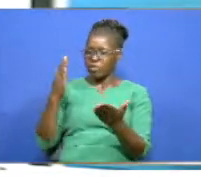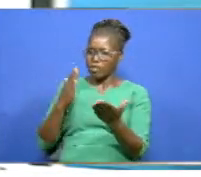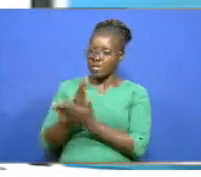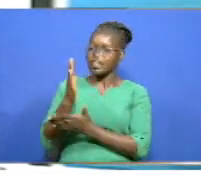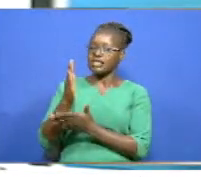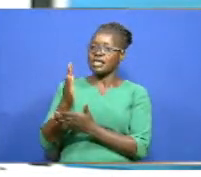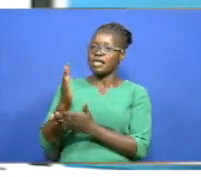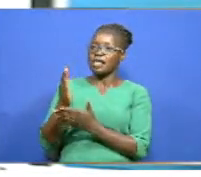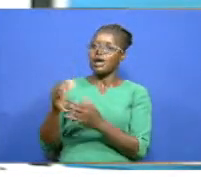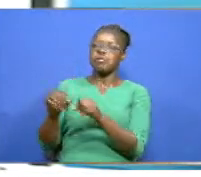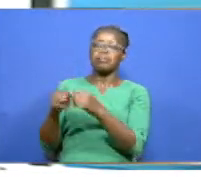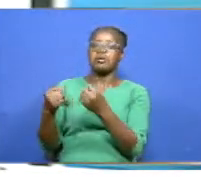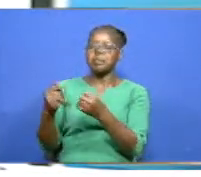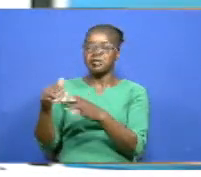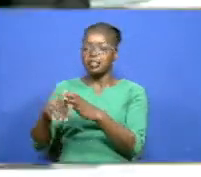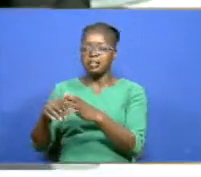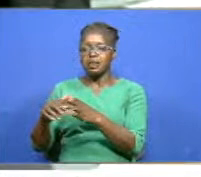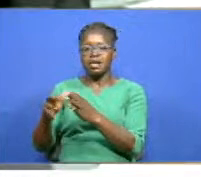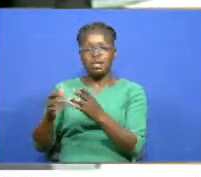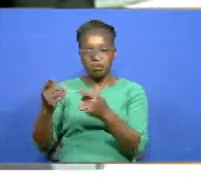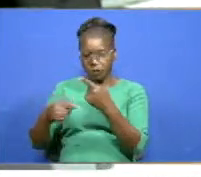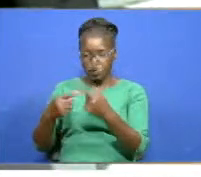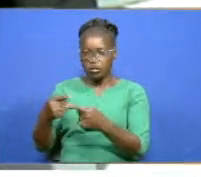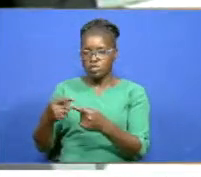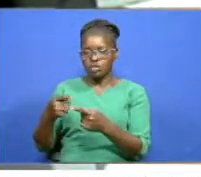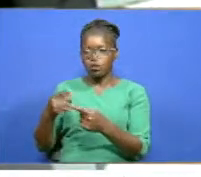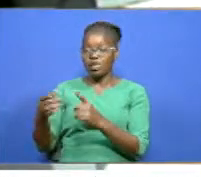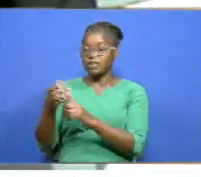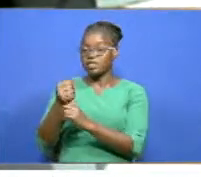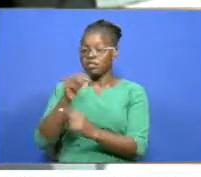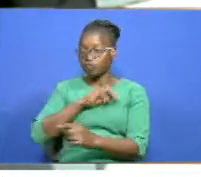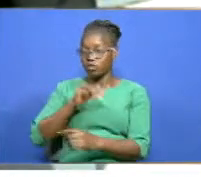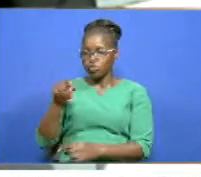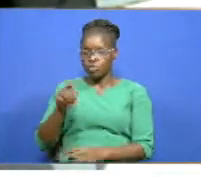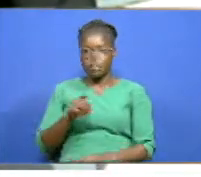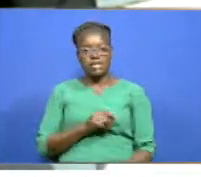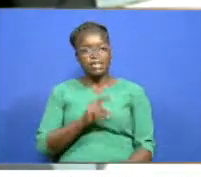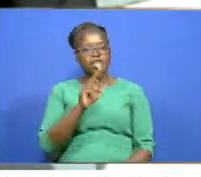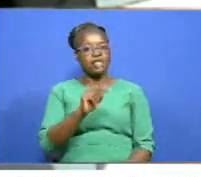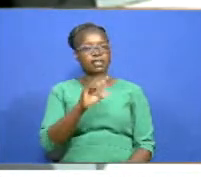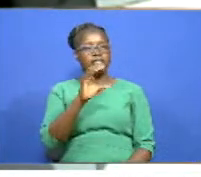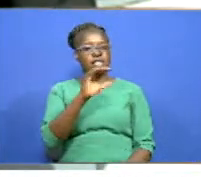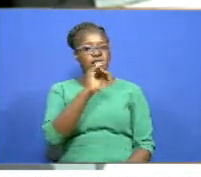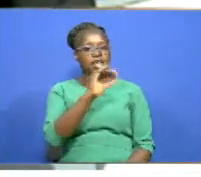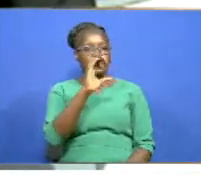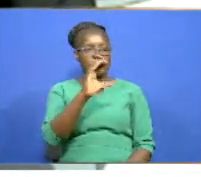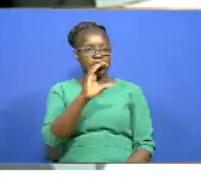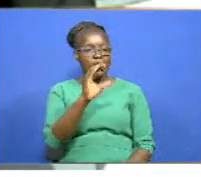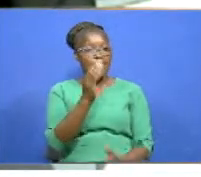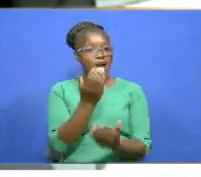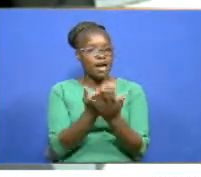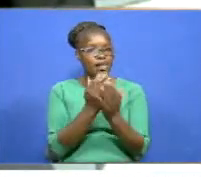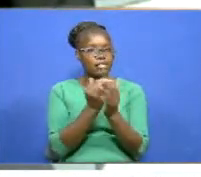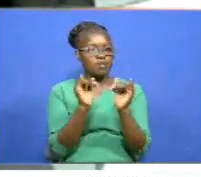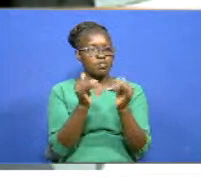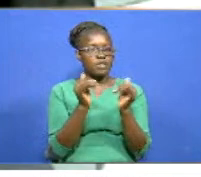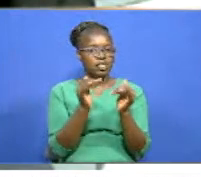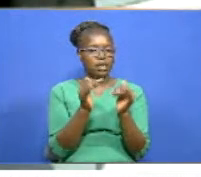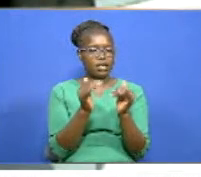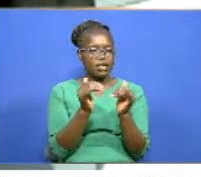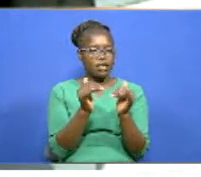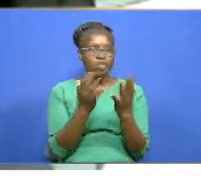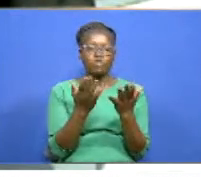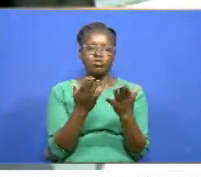in the process of you achieving your ambition. And in NCIC, they urge the media to give blackouts to politicians who